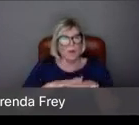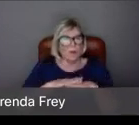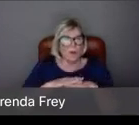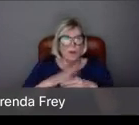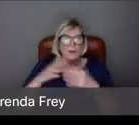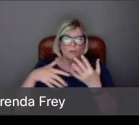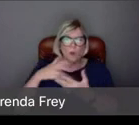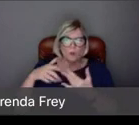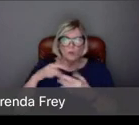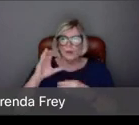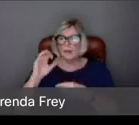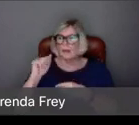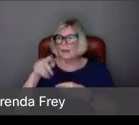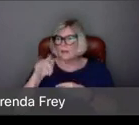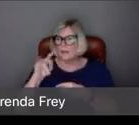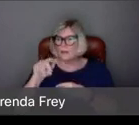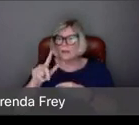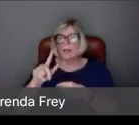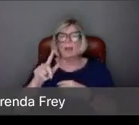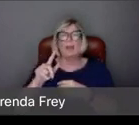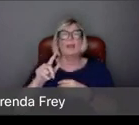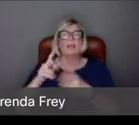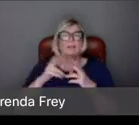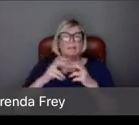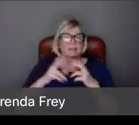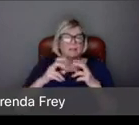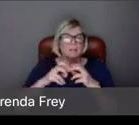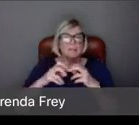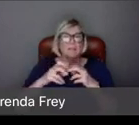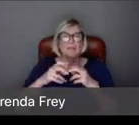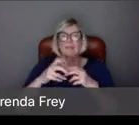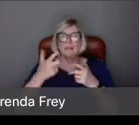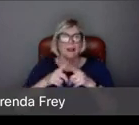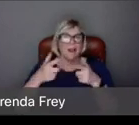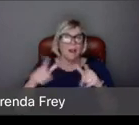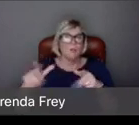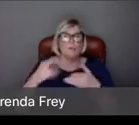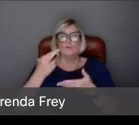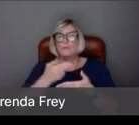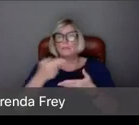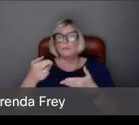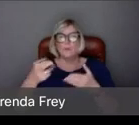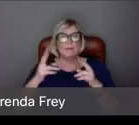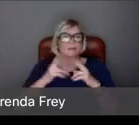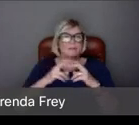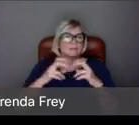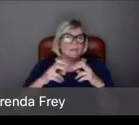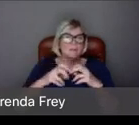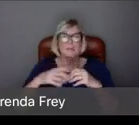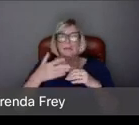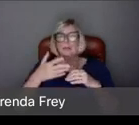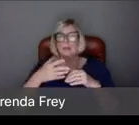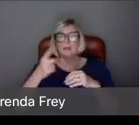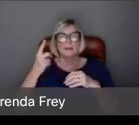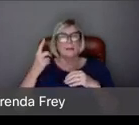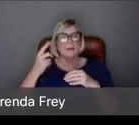social capital. It's social capital assessment, language resource assessment,